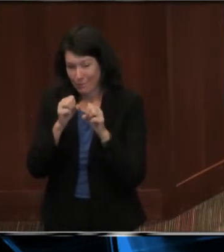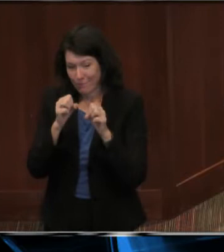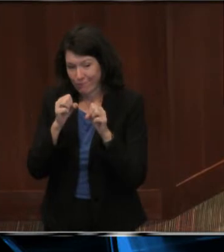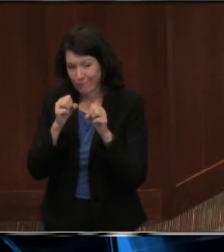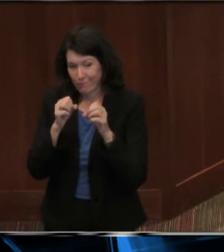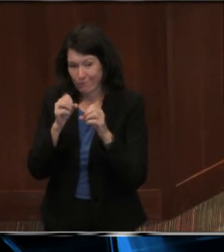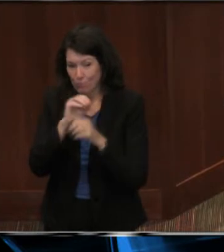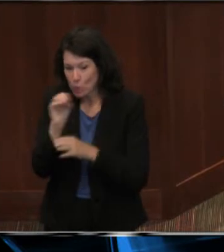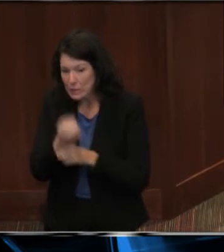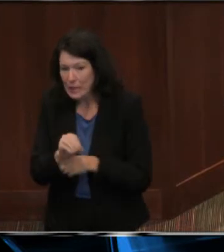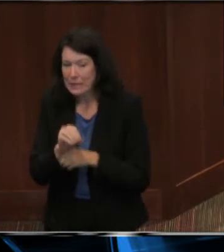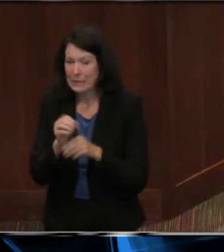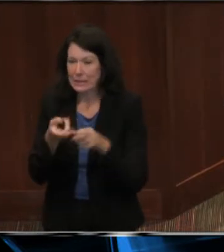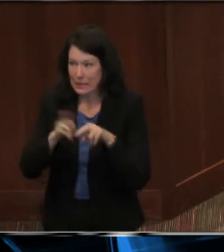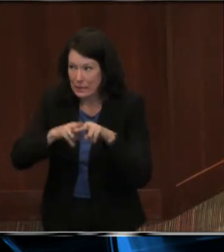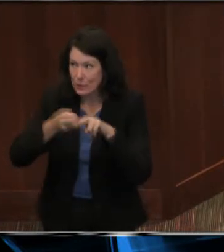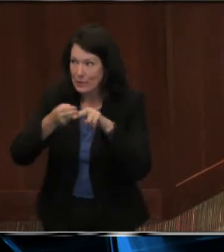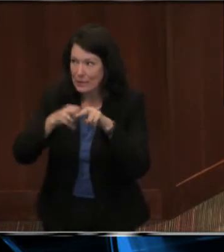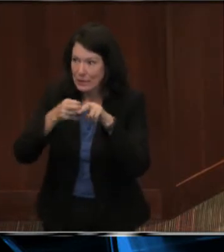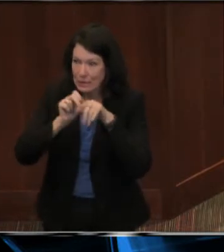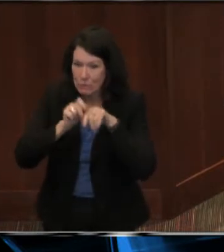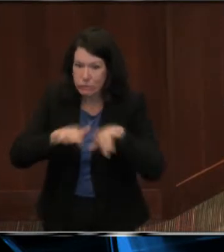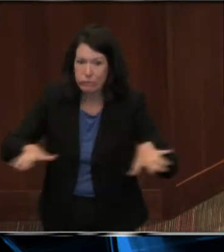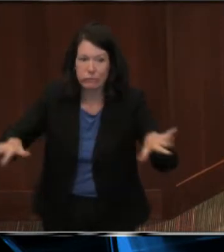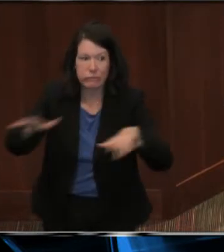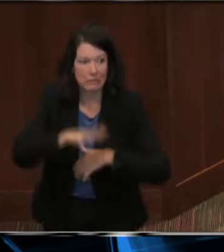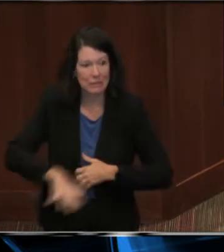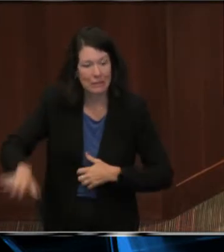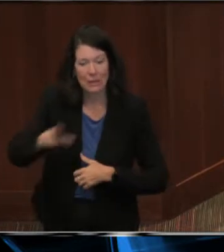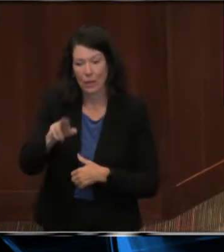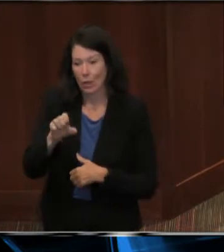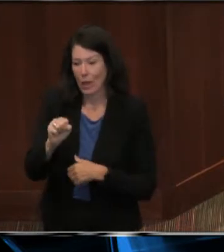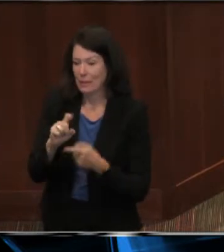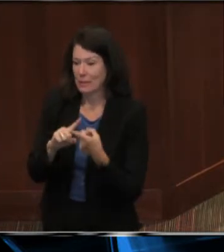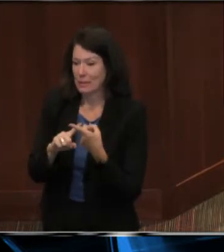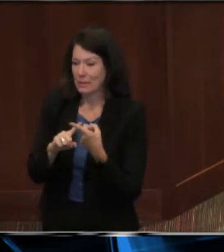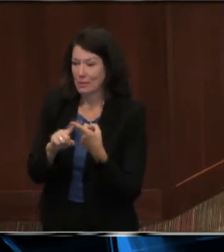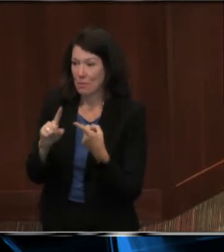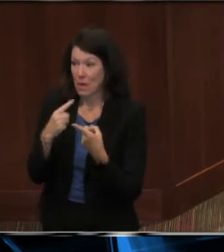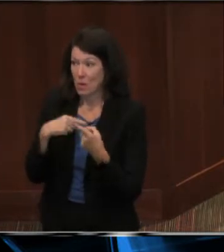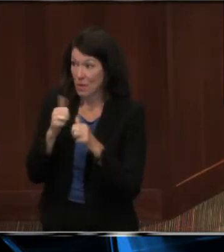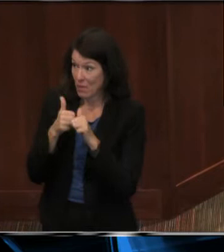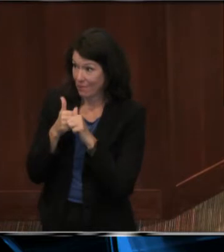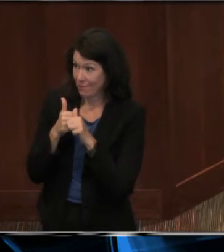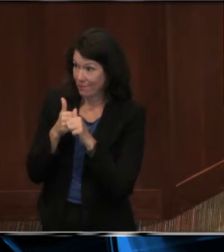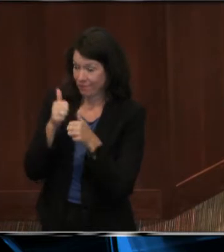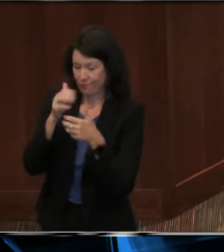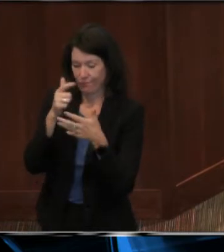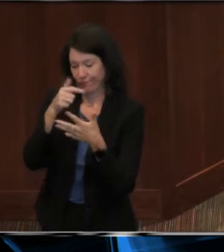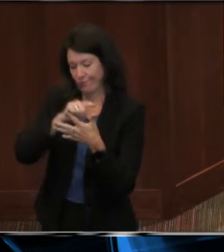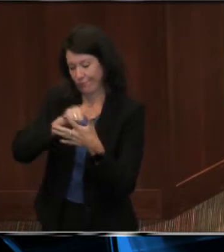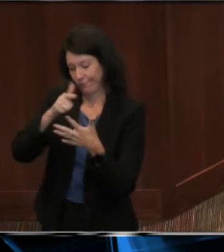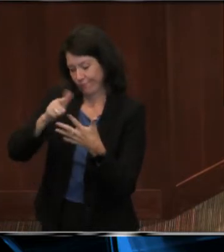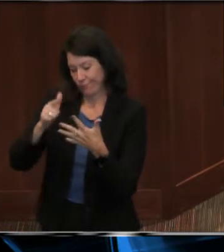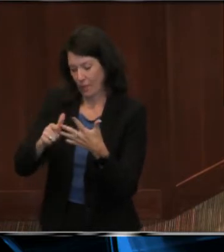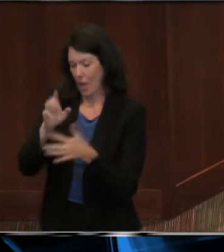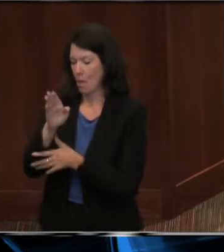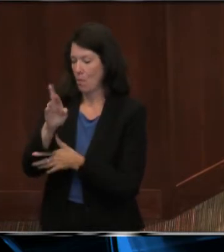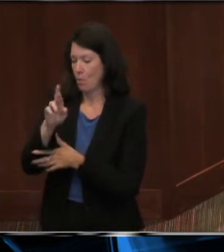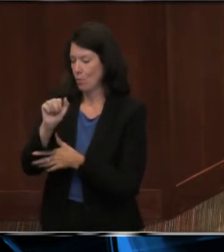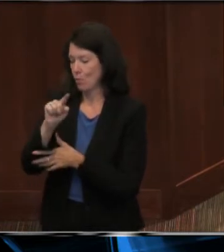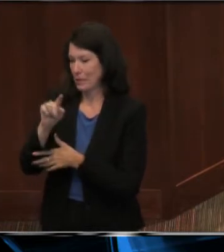to increase across our nation, we see that we have been followed in these trends by